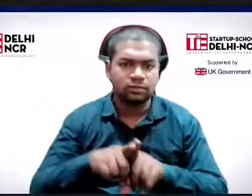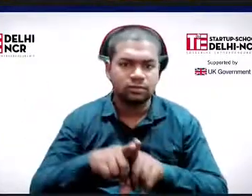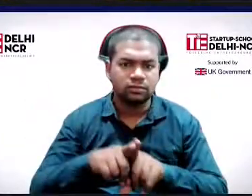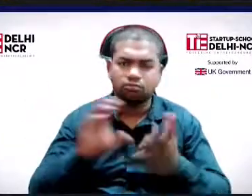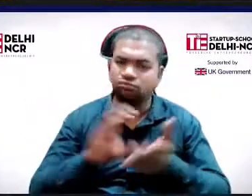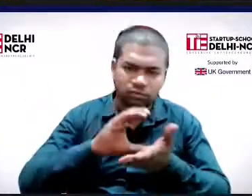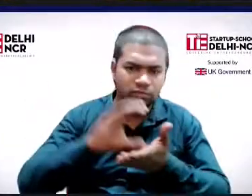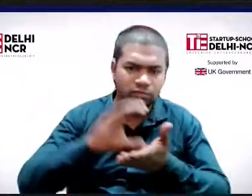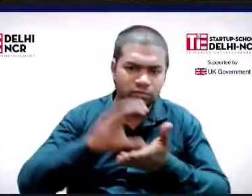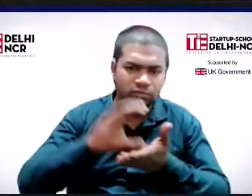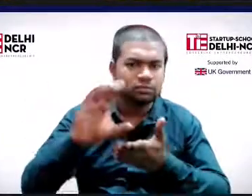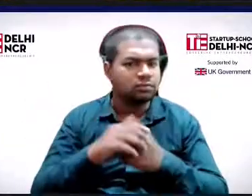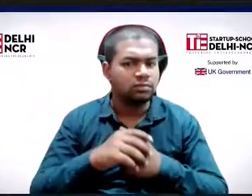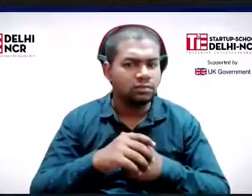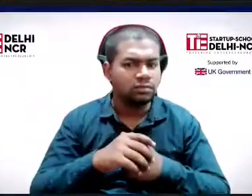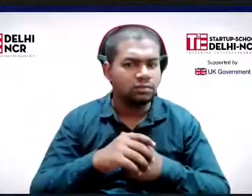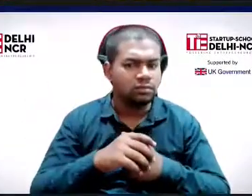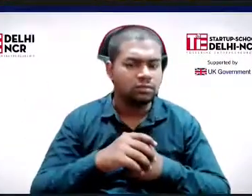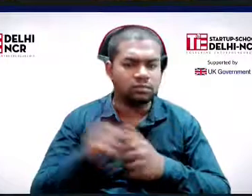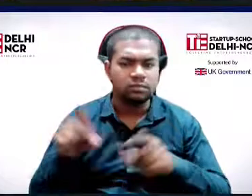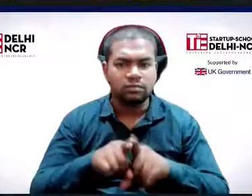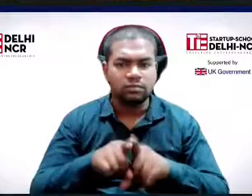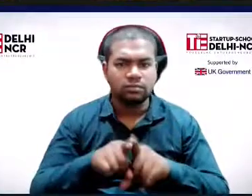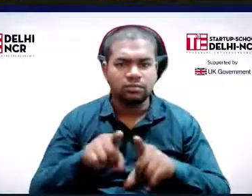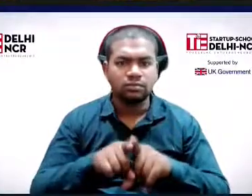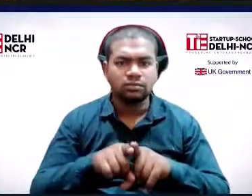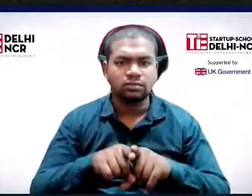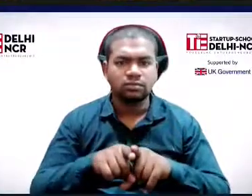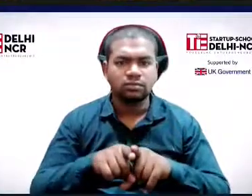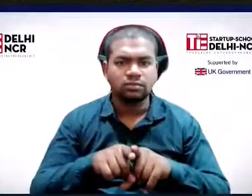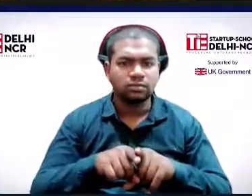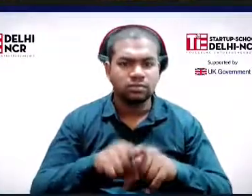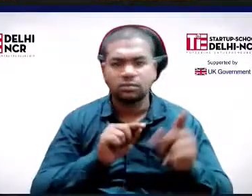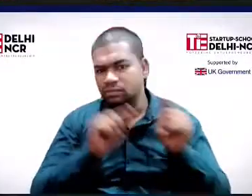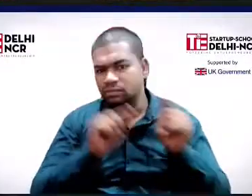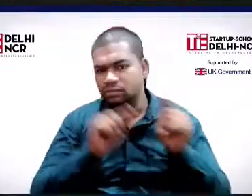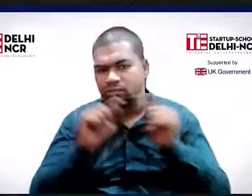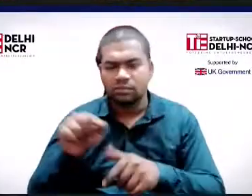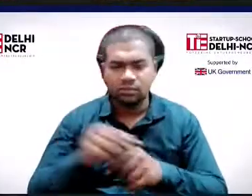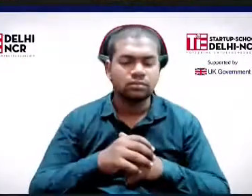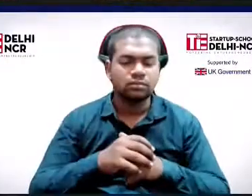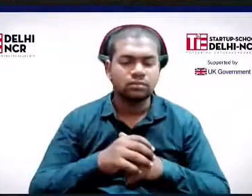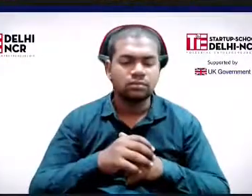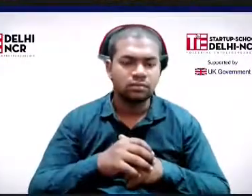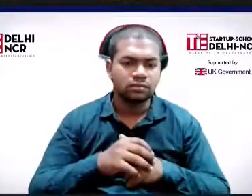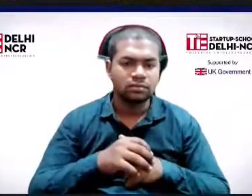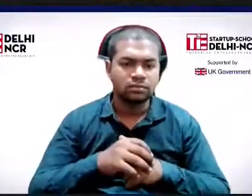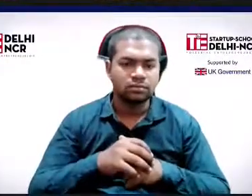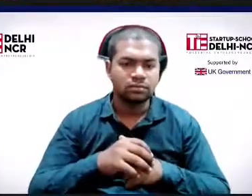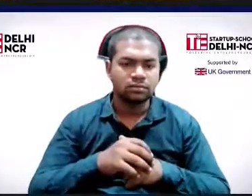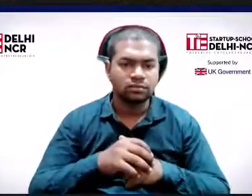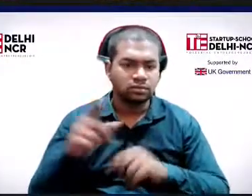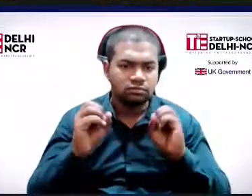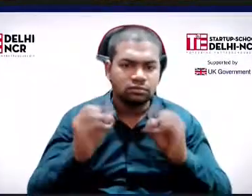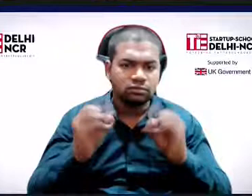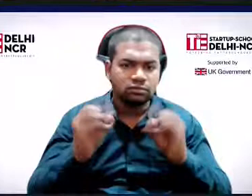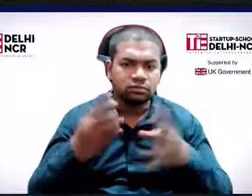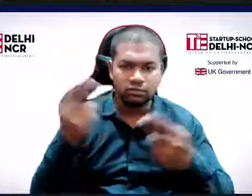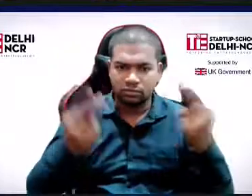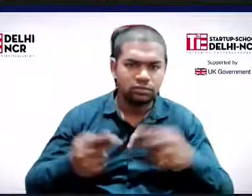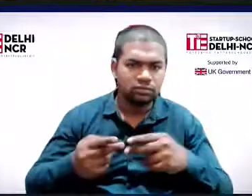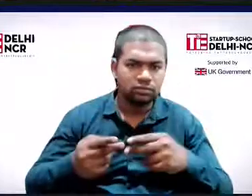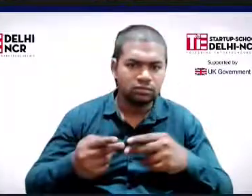agencies like Ogilvy, Saatchi & Saatchi, and all these. So coming from that universe, I began to design